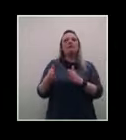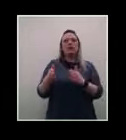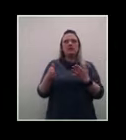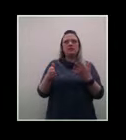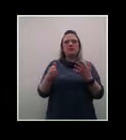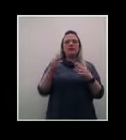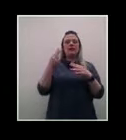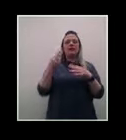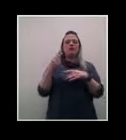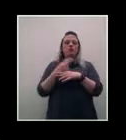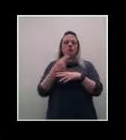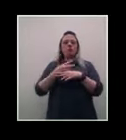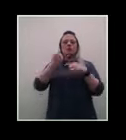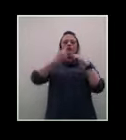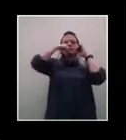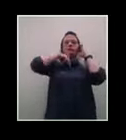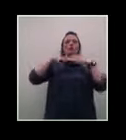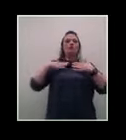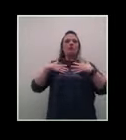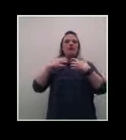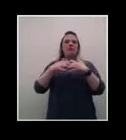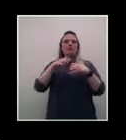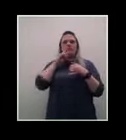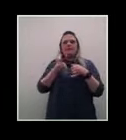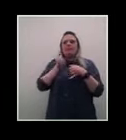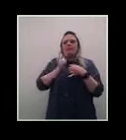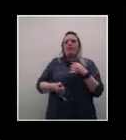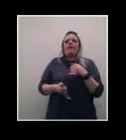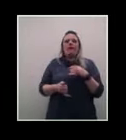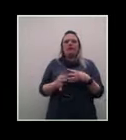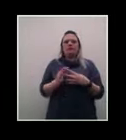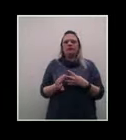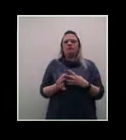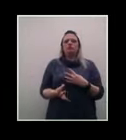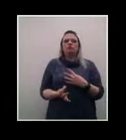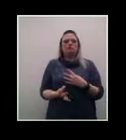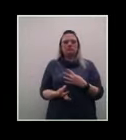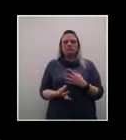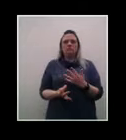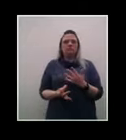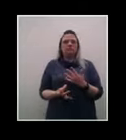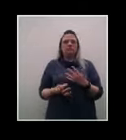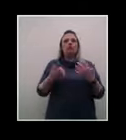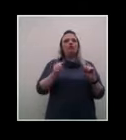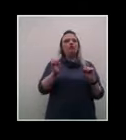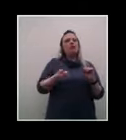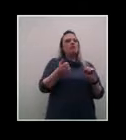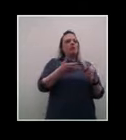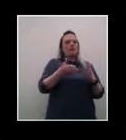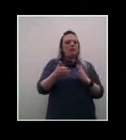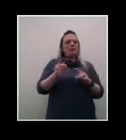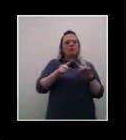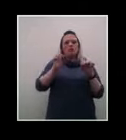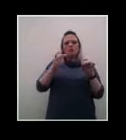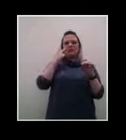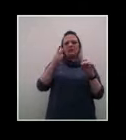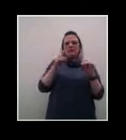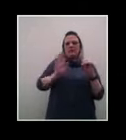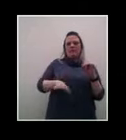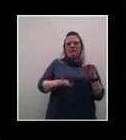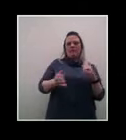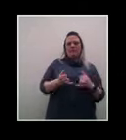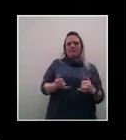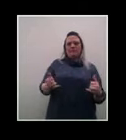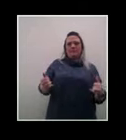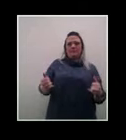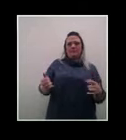saving the intubation, the ventilator, and for a last ditch, so to speak. They're trying other methods. But you see on the bottom of the chart,